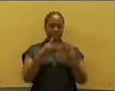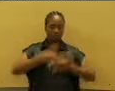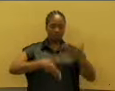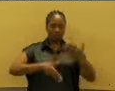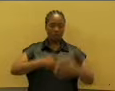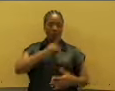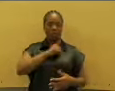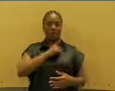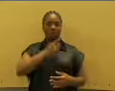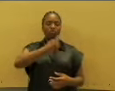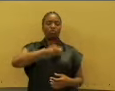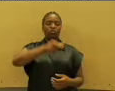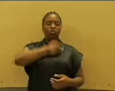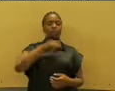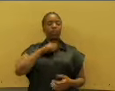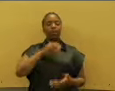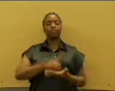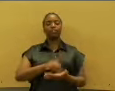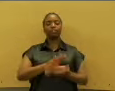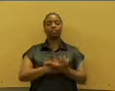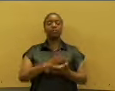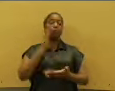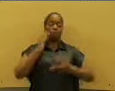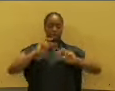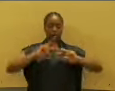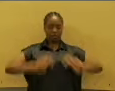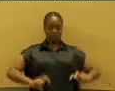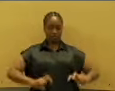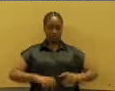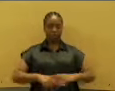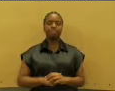work as well, but also in the study by the Trans University Forum.